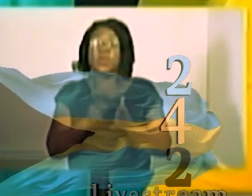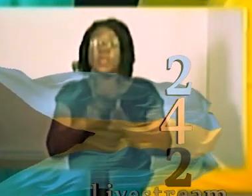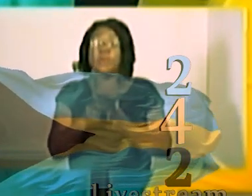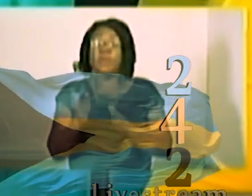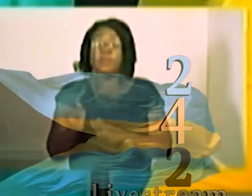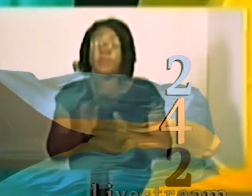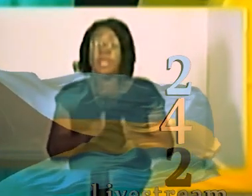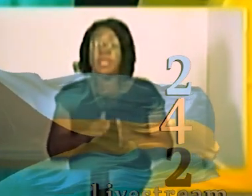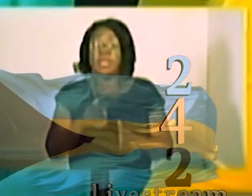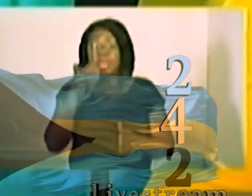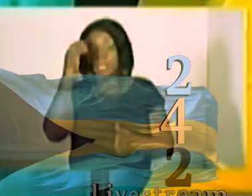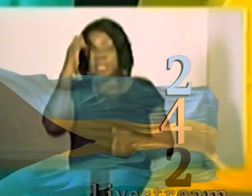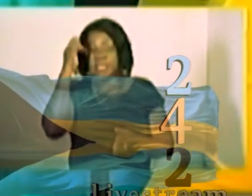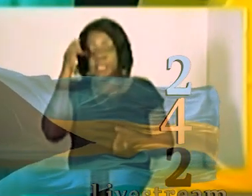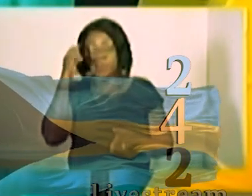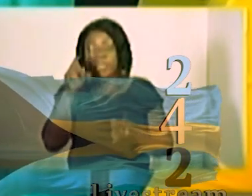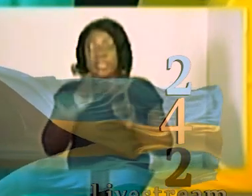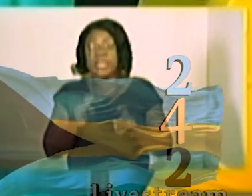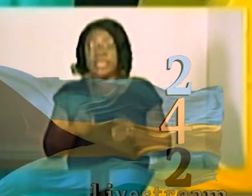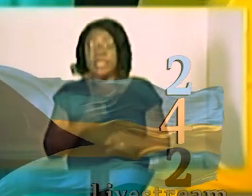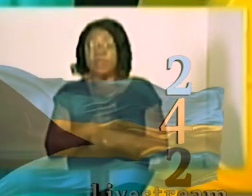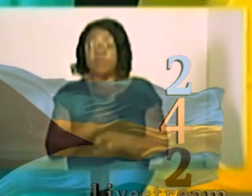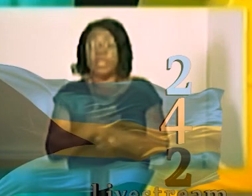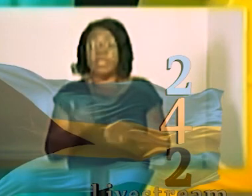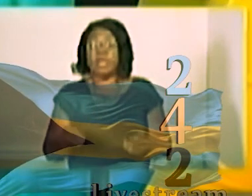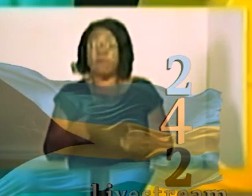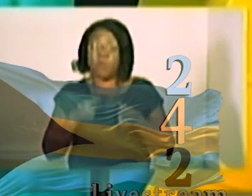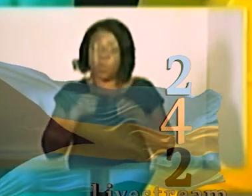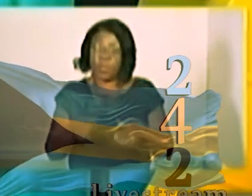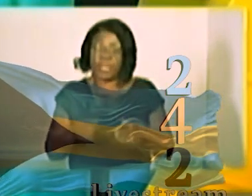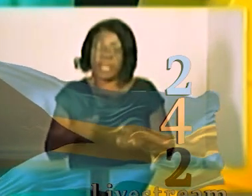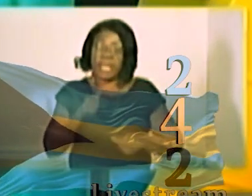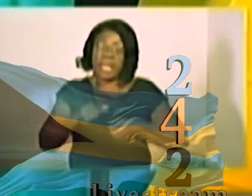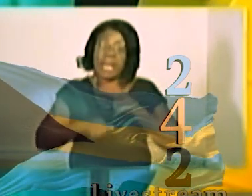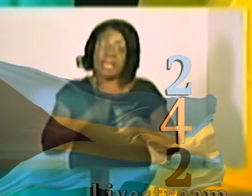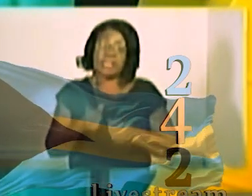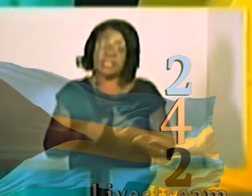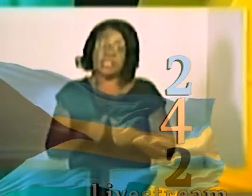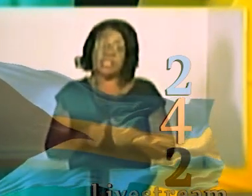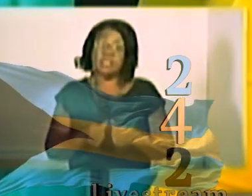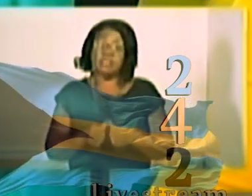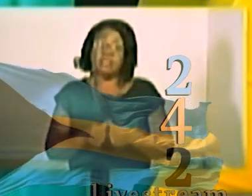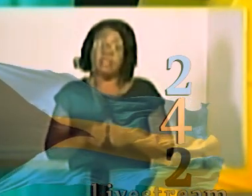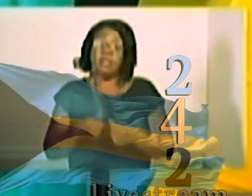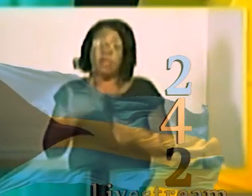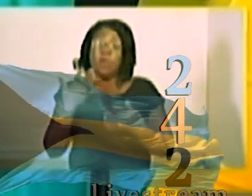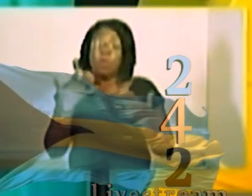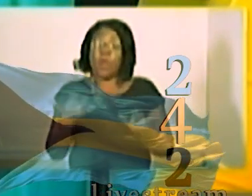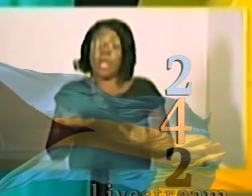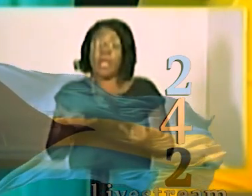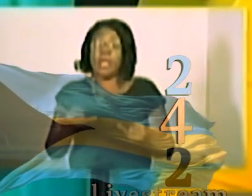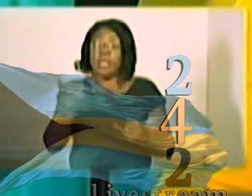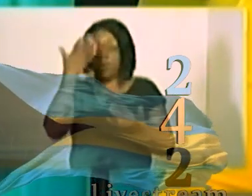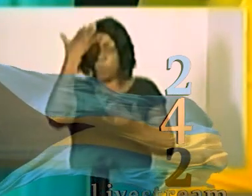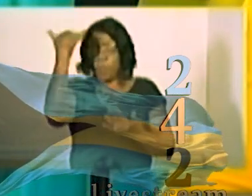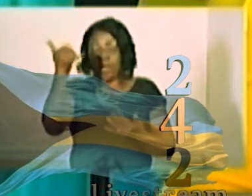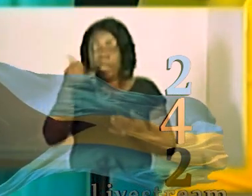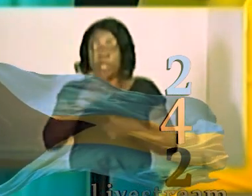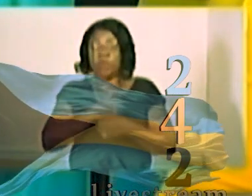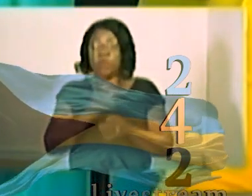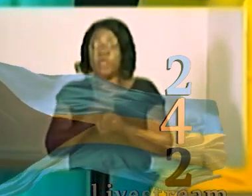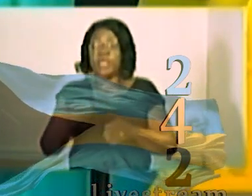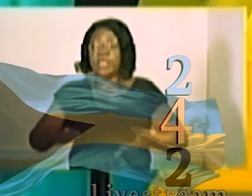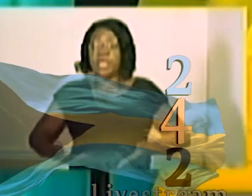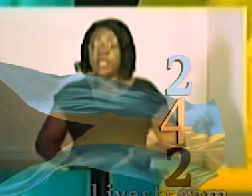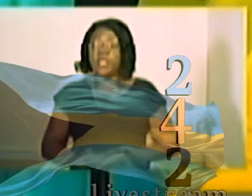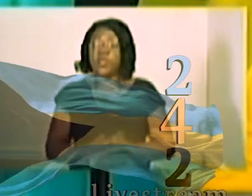right now for quick and decisive actions to improve our economy, why create a new Economic Committee that is still working on its plans when